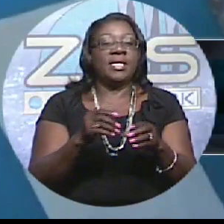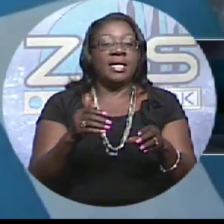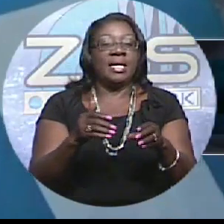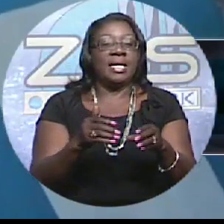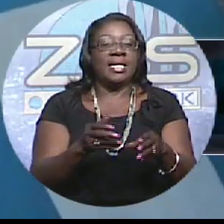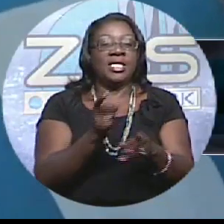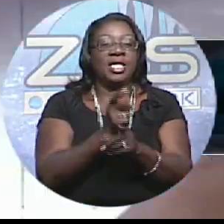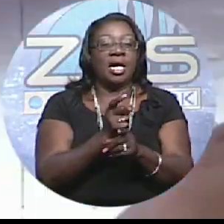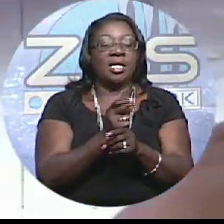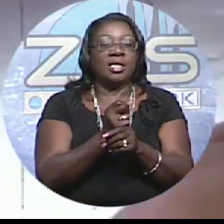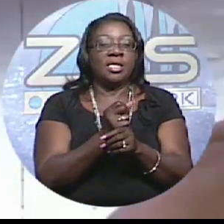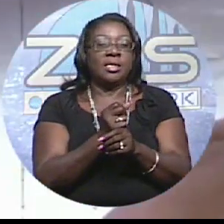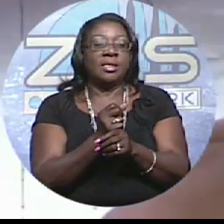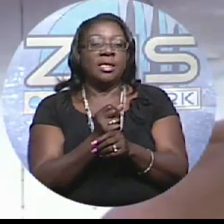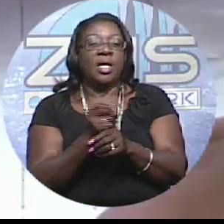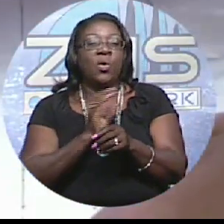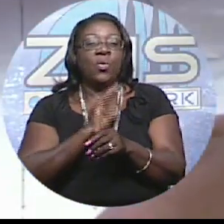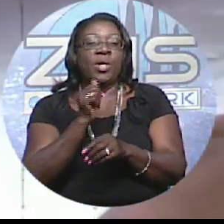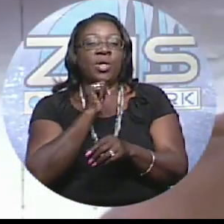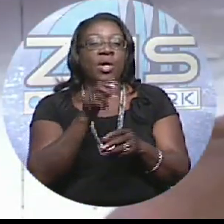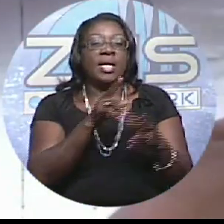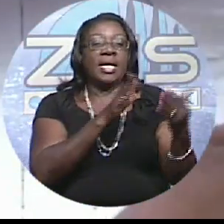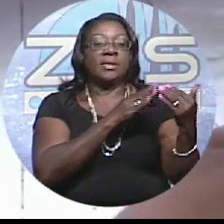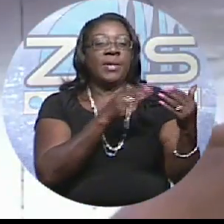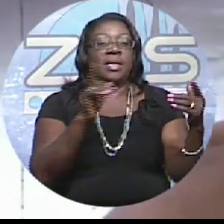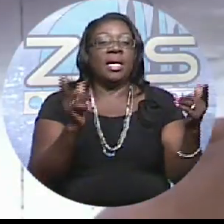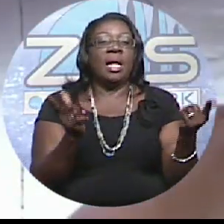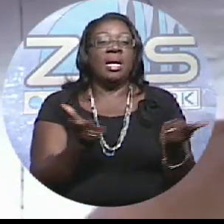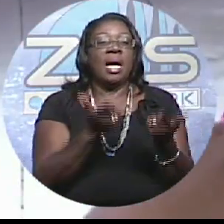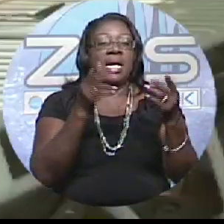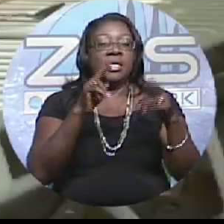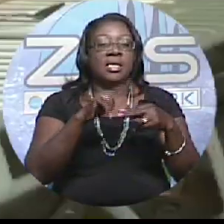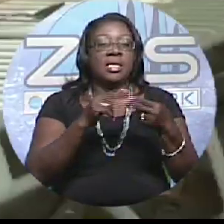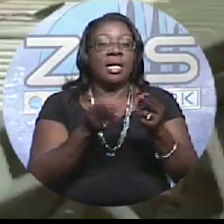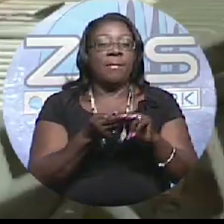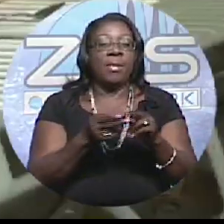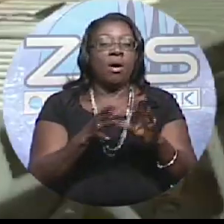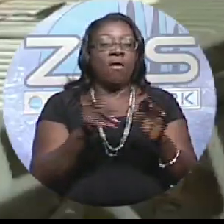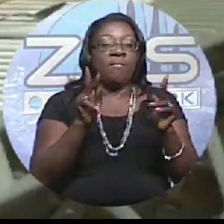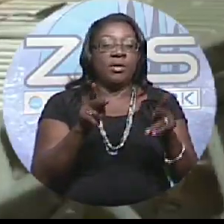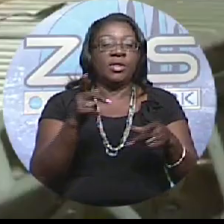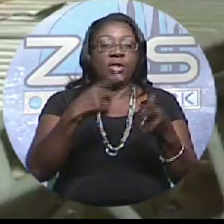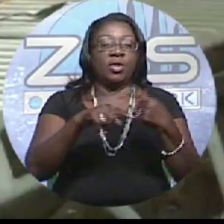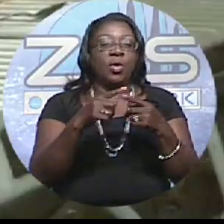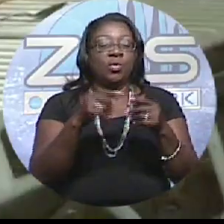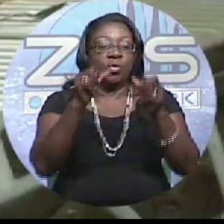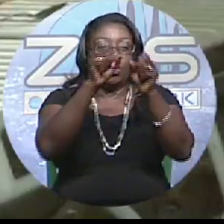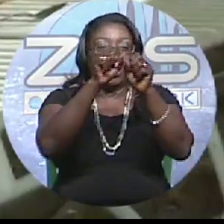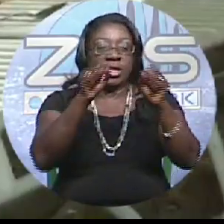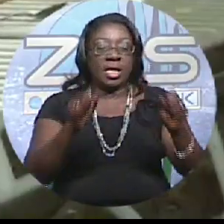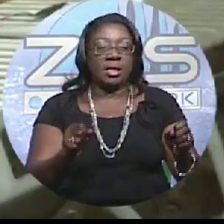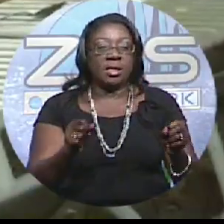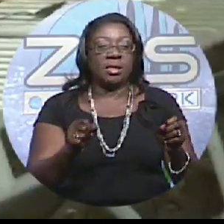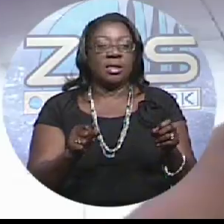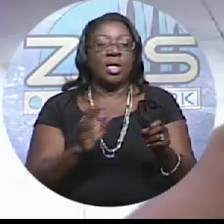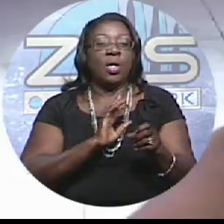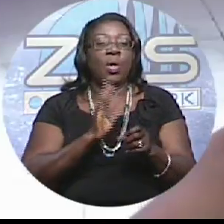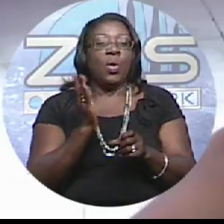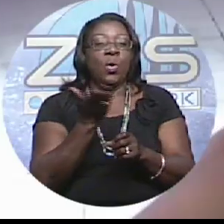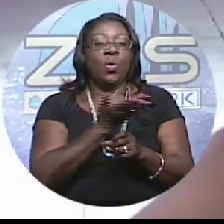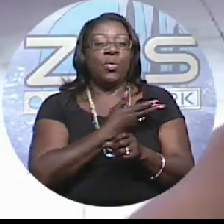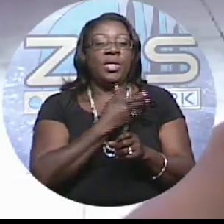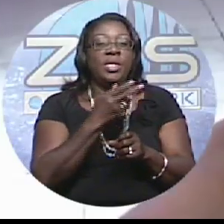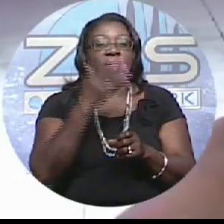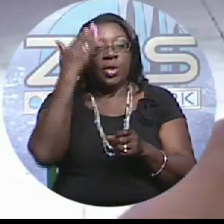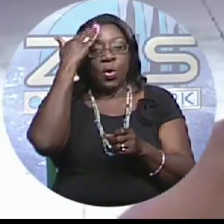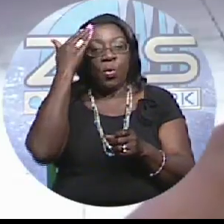Woods King. We're not expecting a large number of persons to go into the shelters. We've checked in with our senior citizens, so